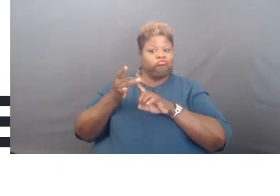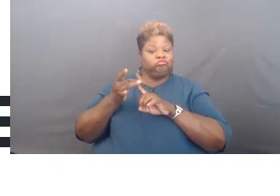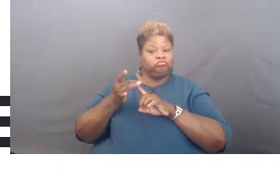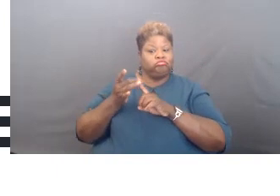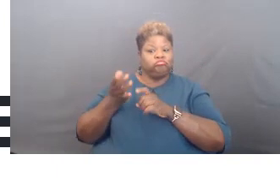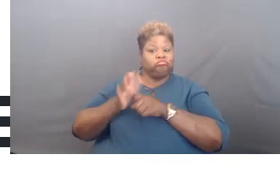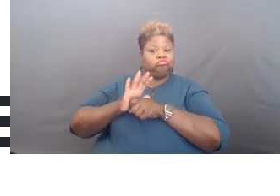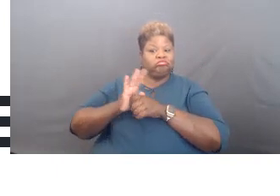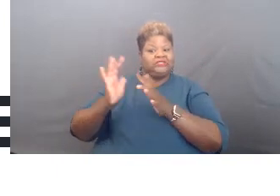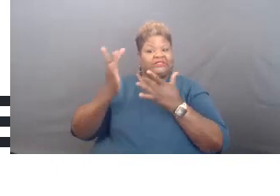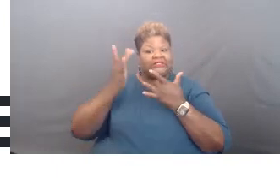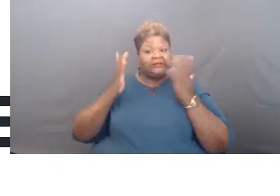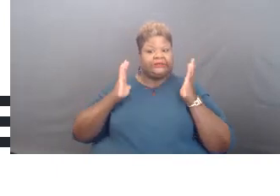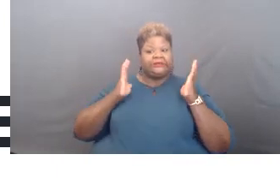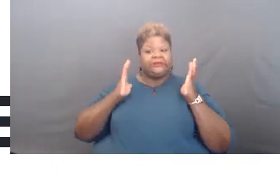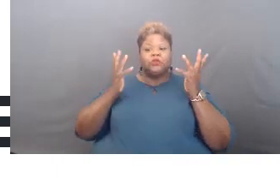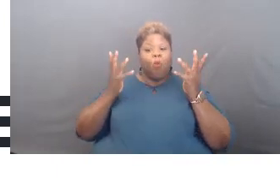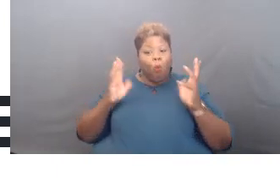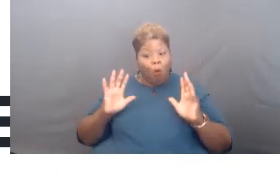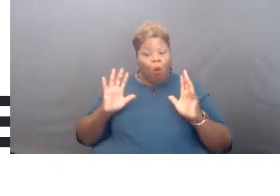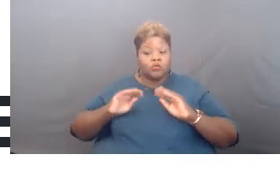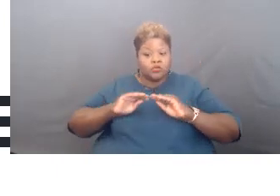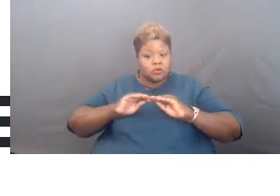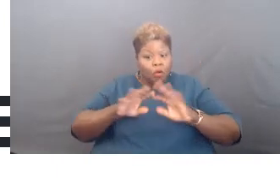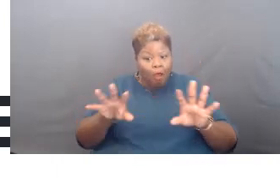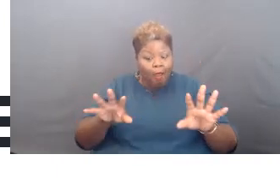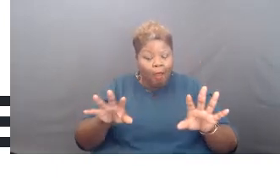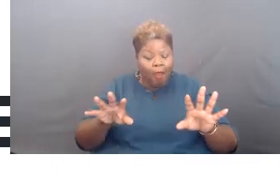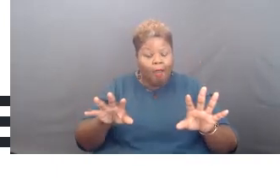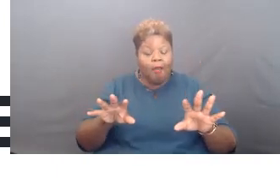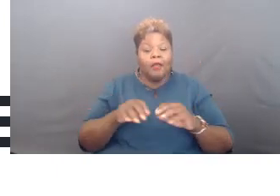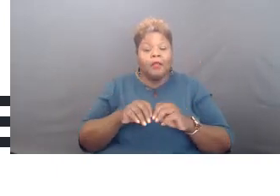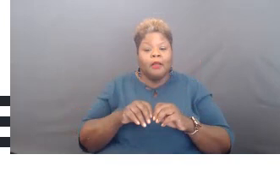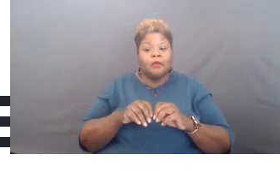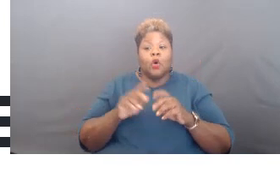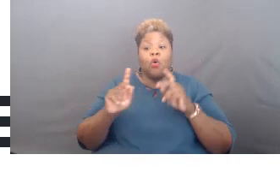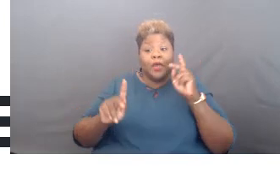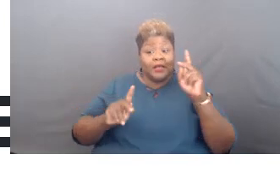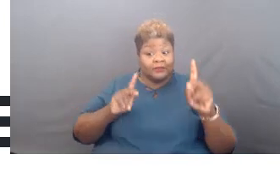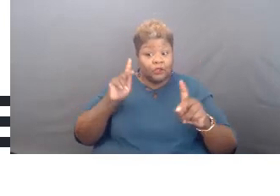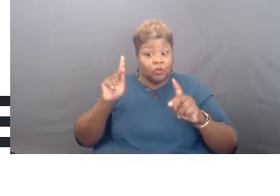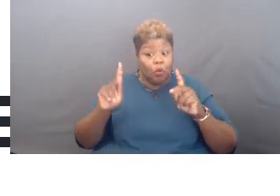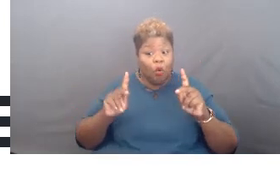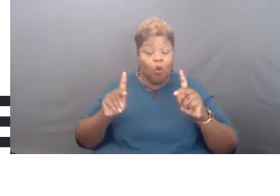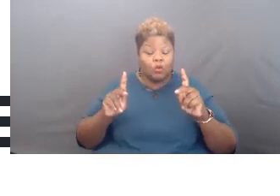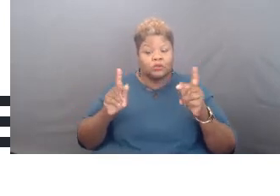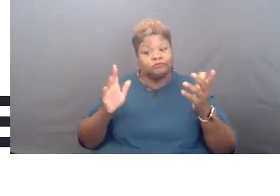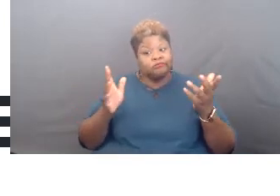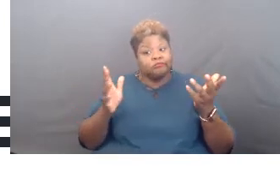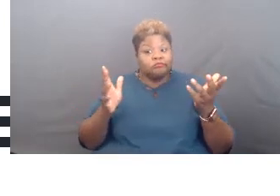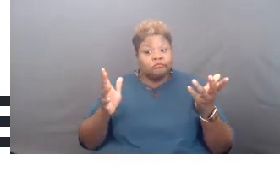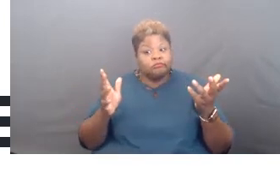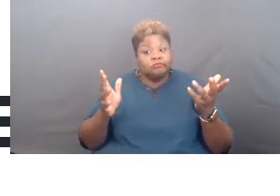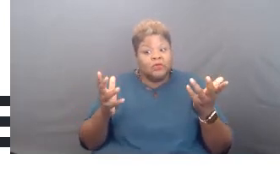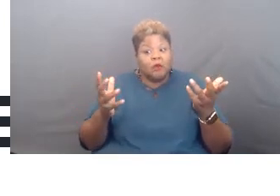sick and spreading the virus. So individuals were forced to